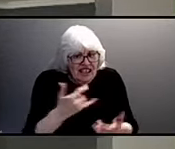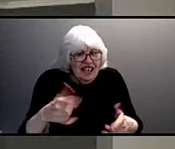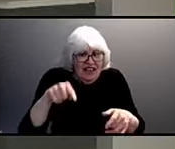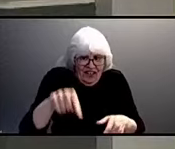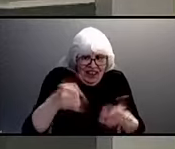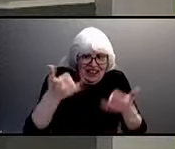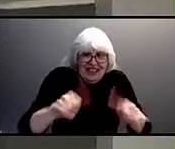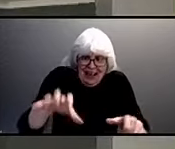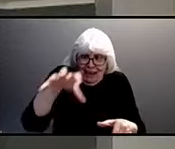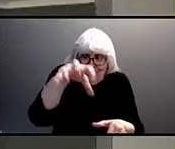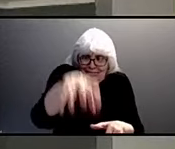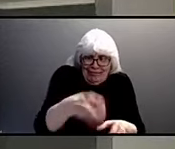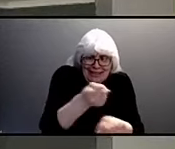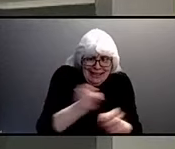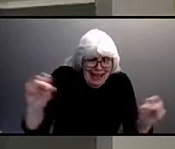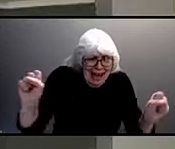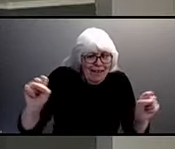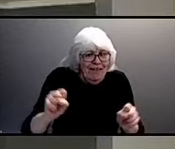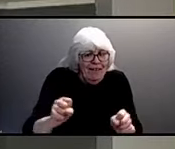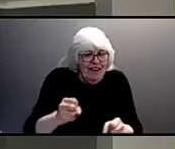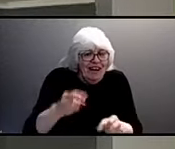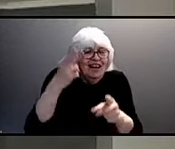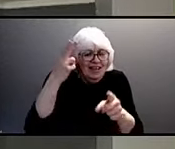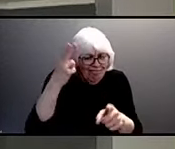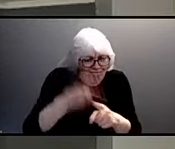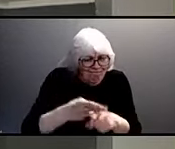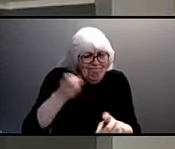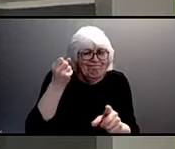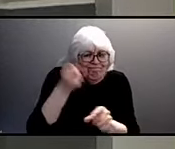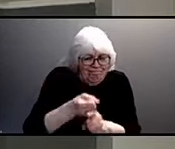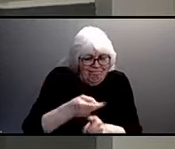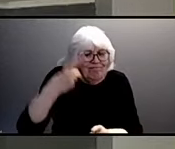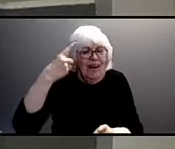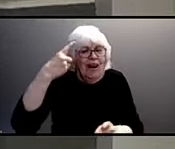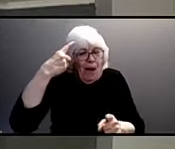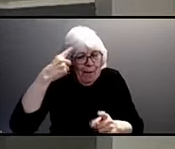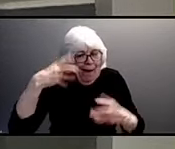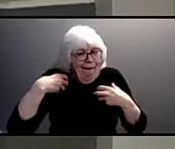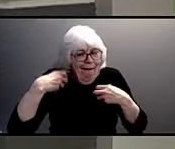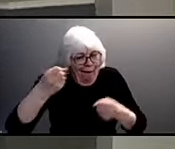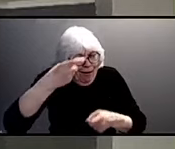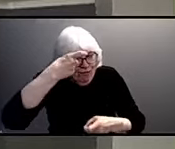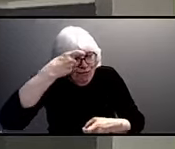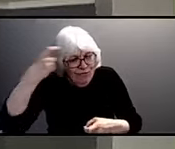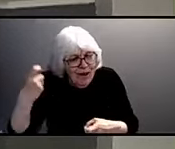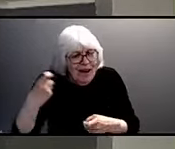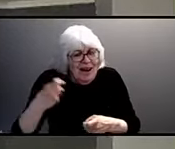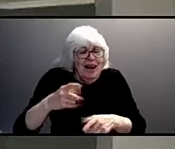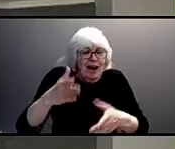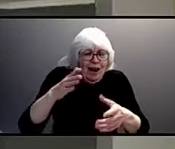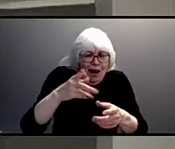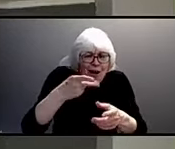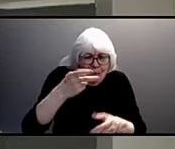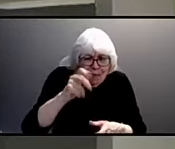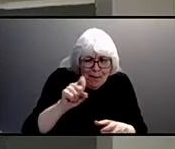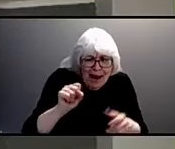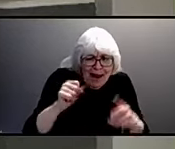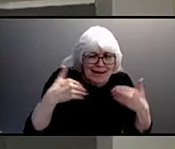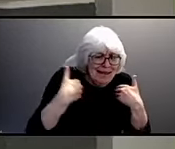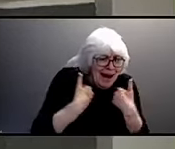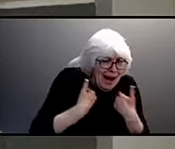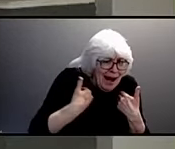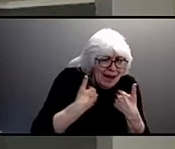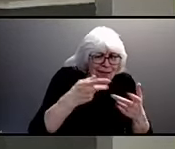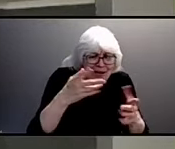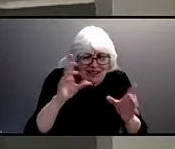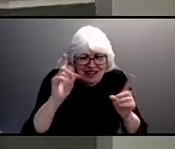mental trauma, again, with children, pets, neighbors, you know, the devastation across your community, that is something that